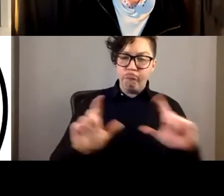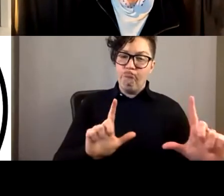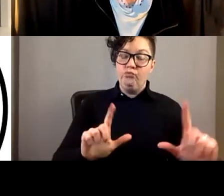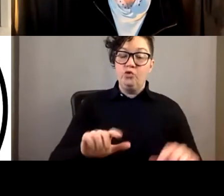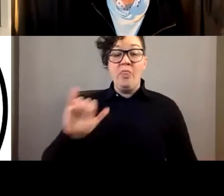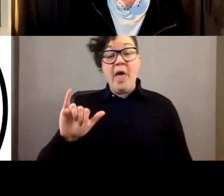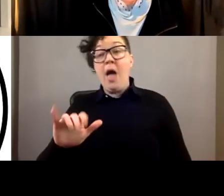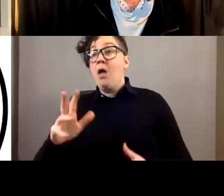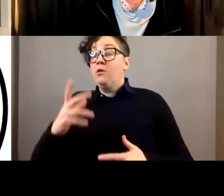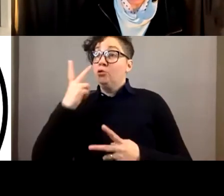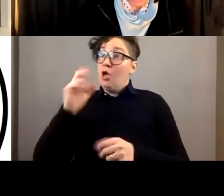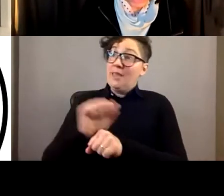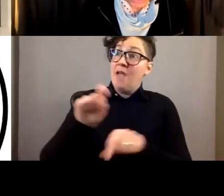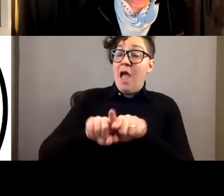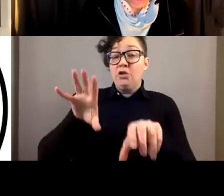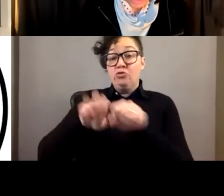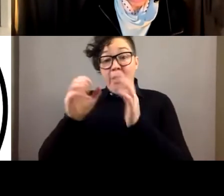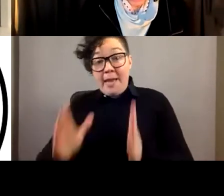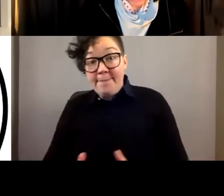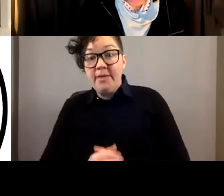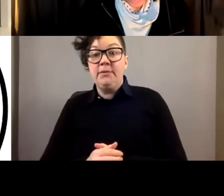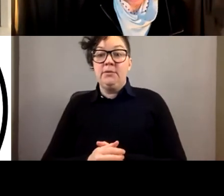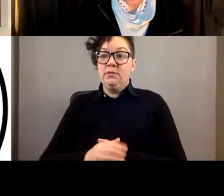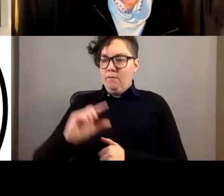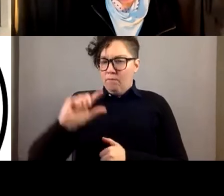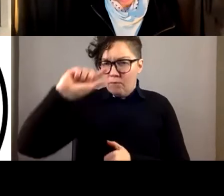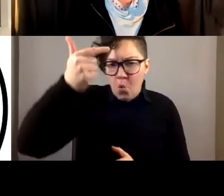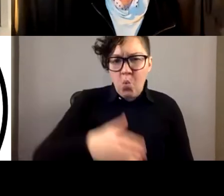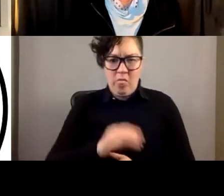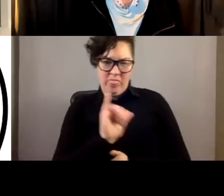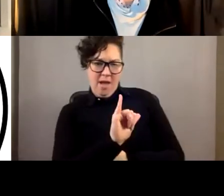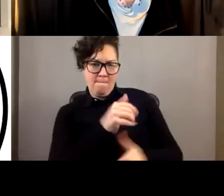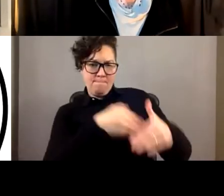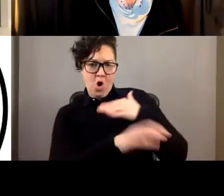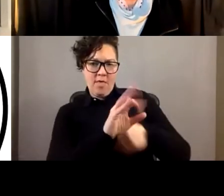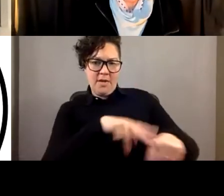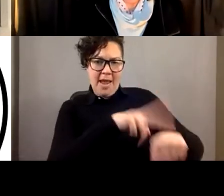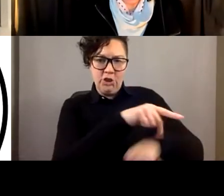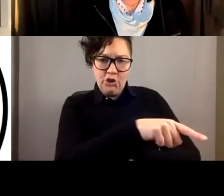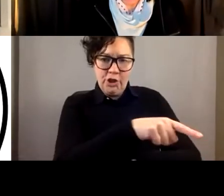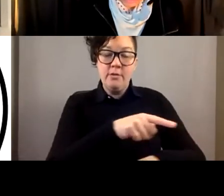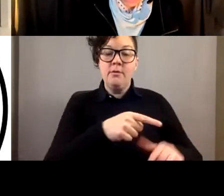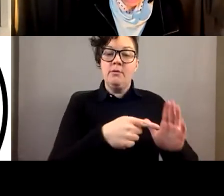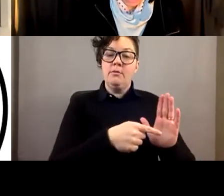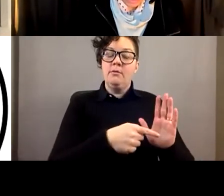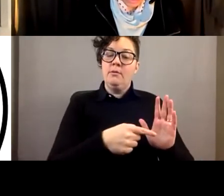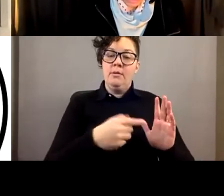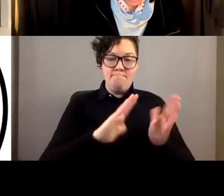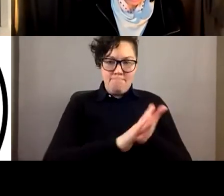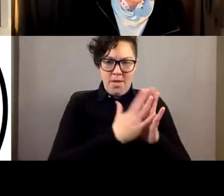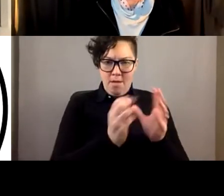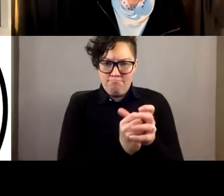fools, thieves, and murderers in Birth of a Nation is widely credited with spurring a deadly resurgence of Klan activity throughout the United